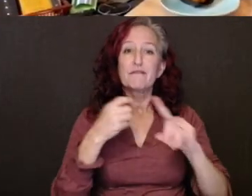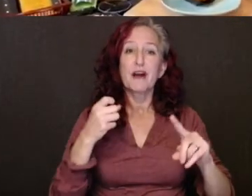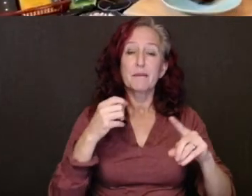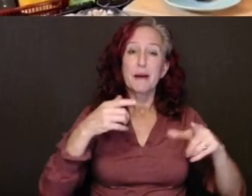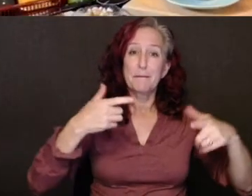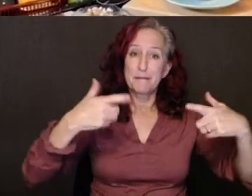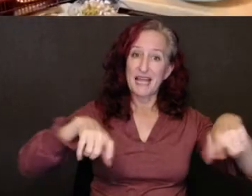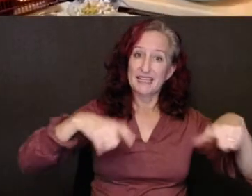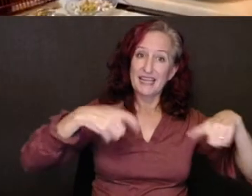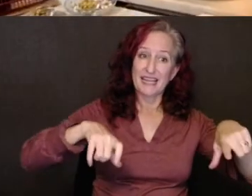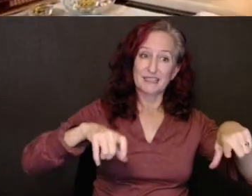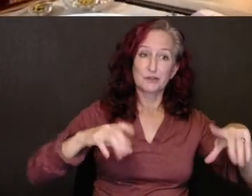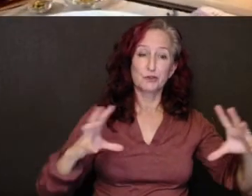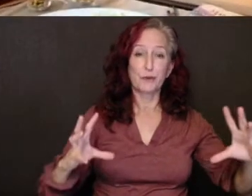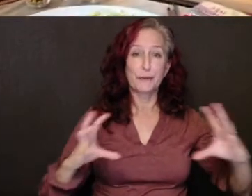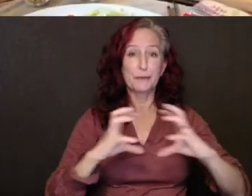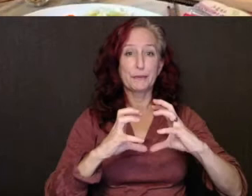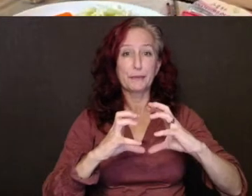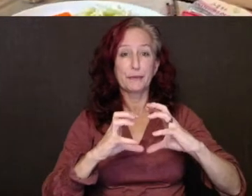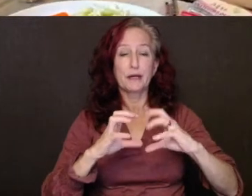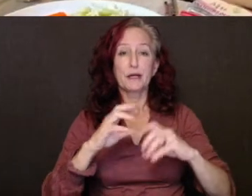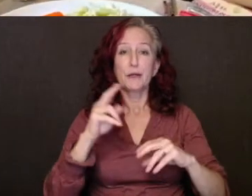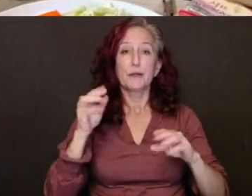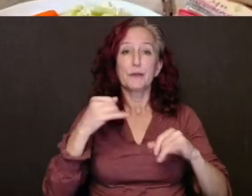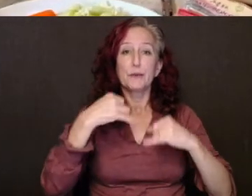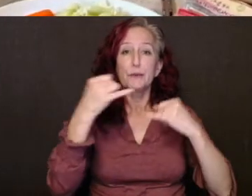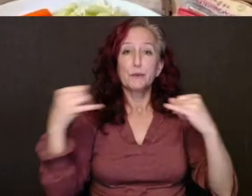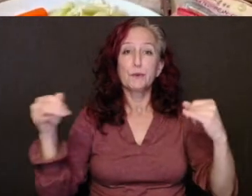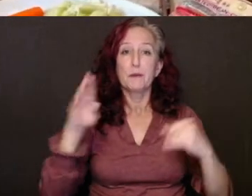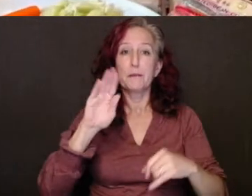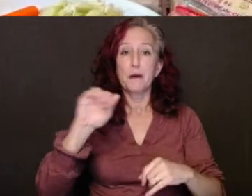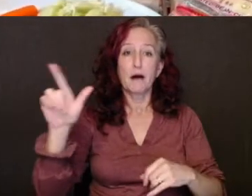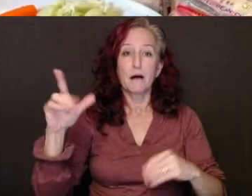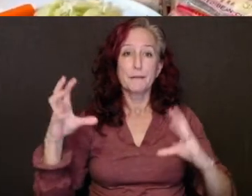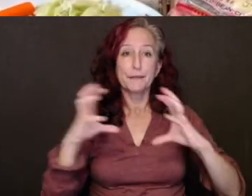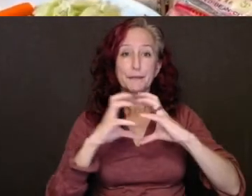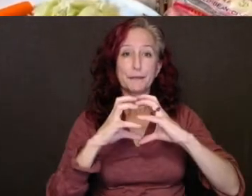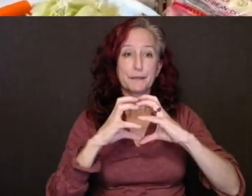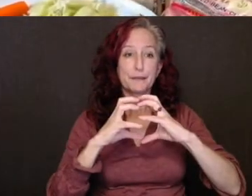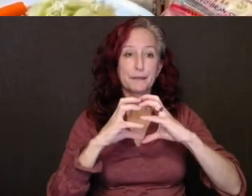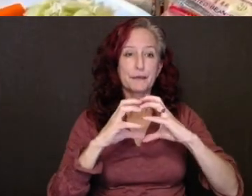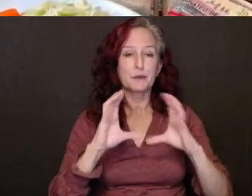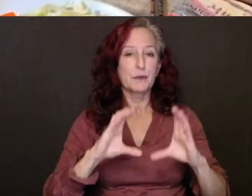fried. This is noodle, pan fried. Look at that. I basically